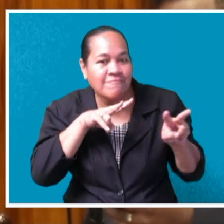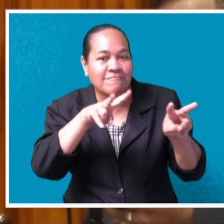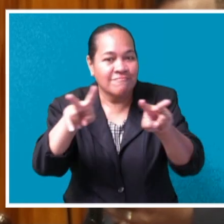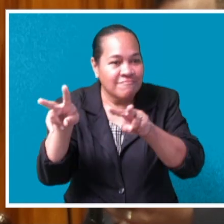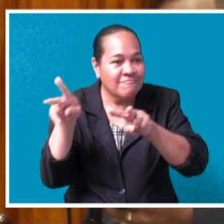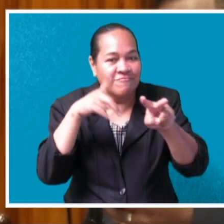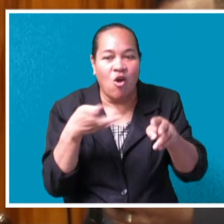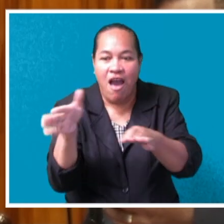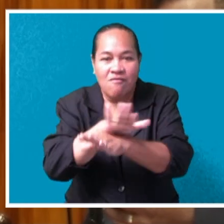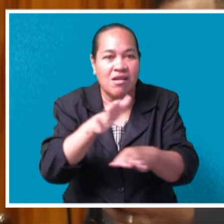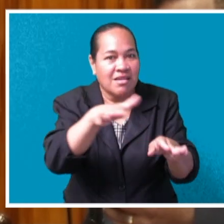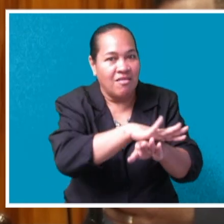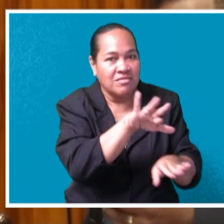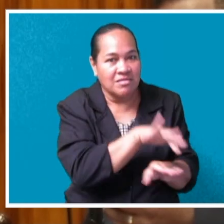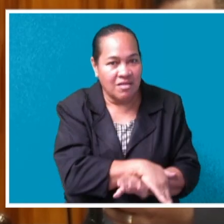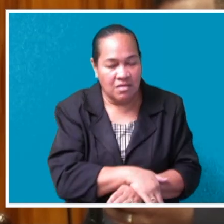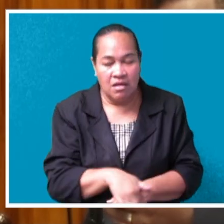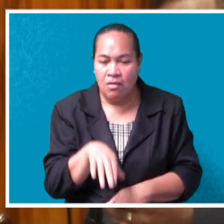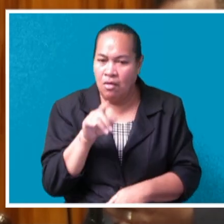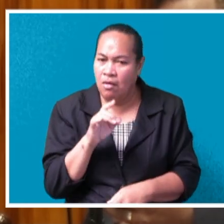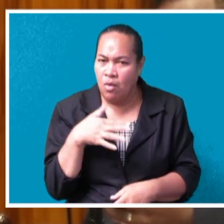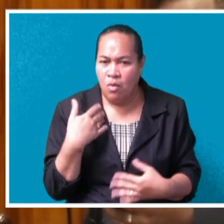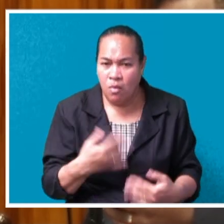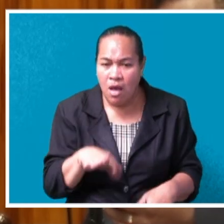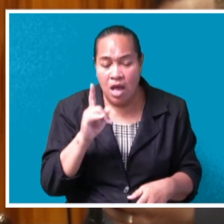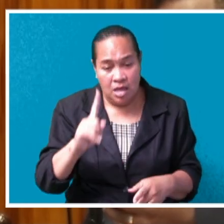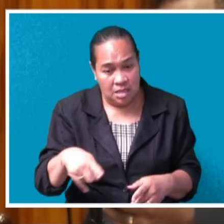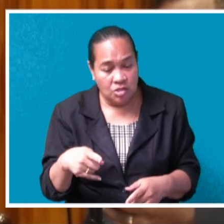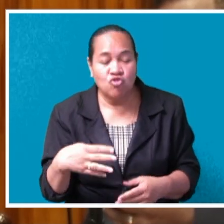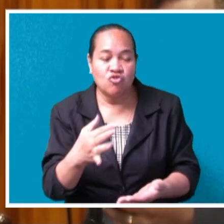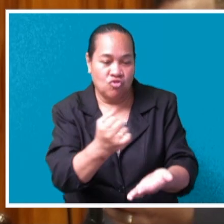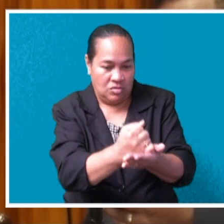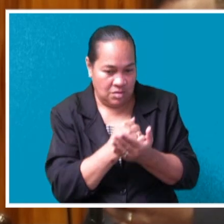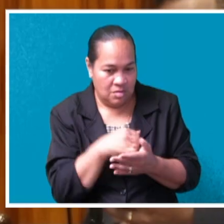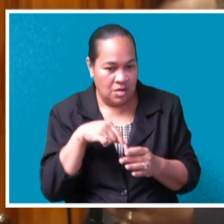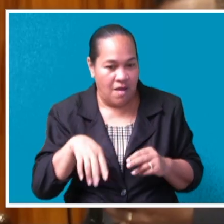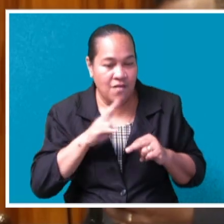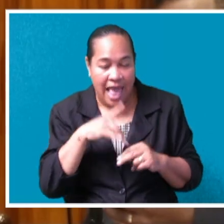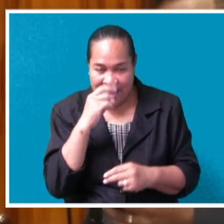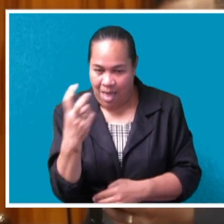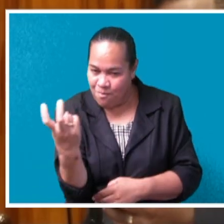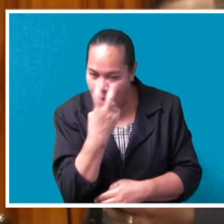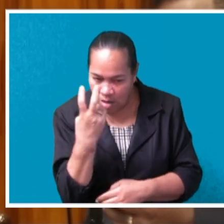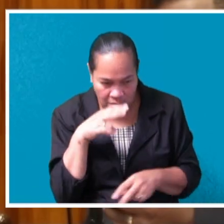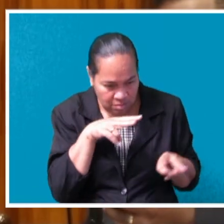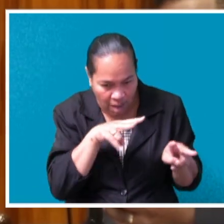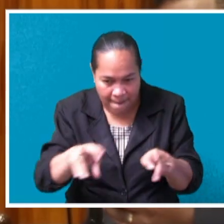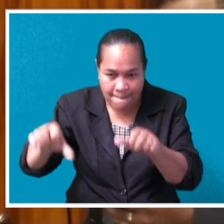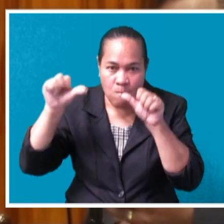capability. Such support contributes directly to Fiji's ability to monitor and protect its maritime